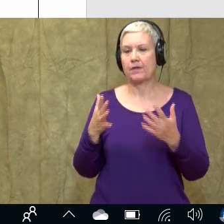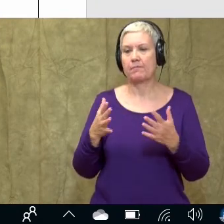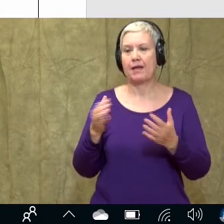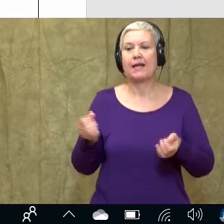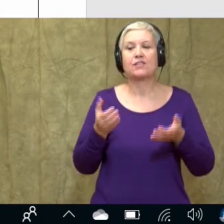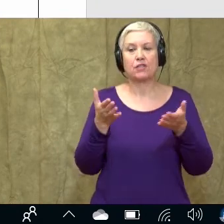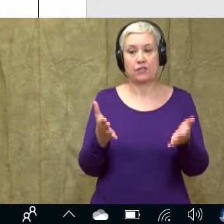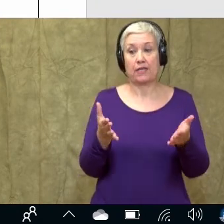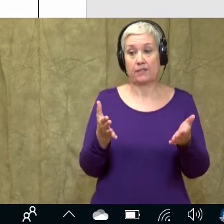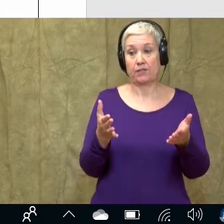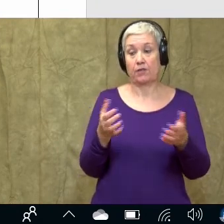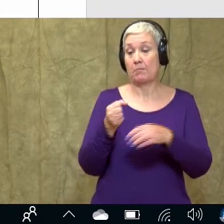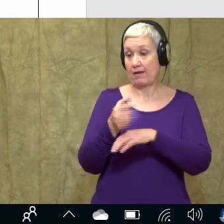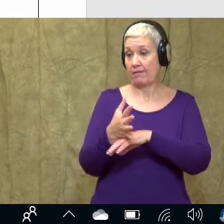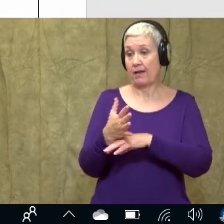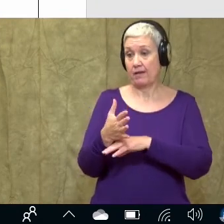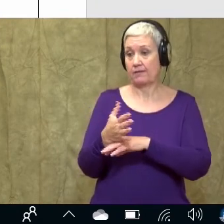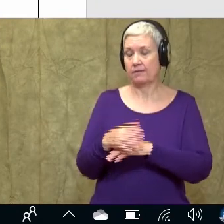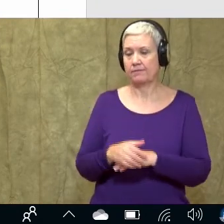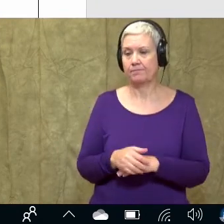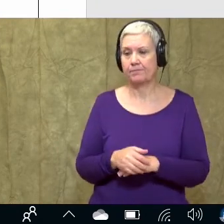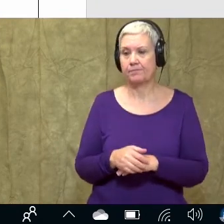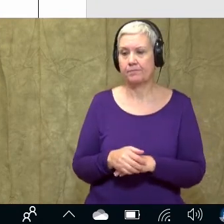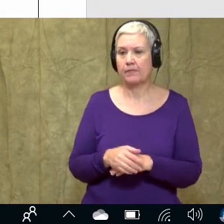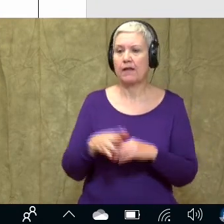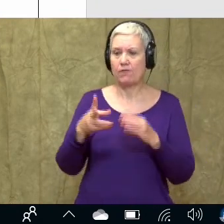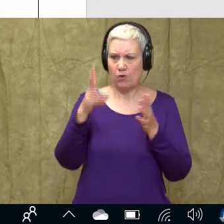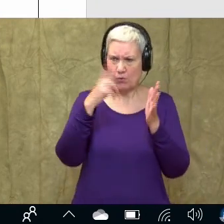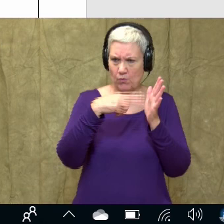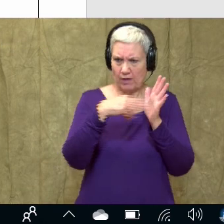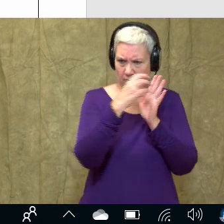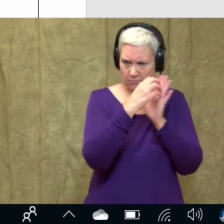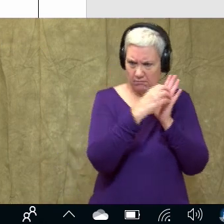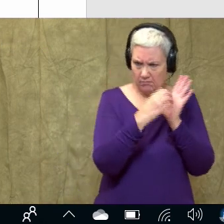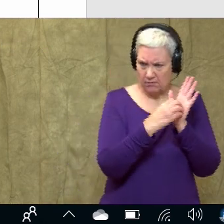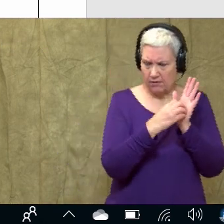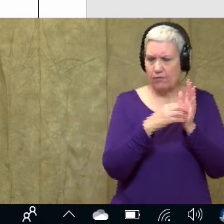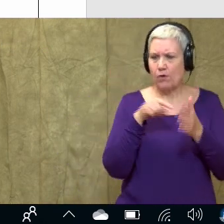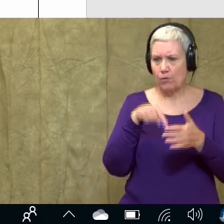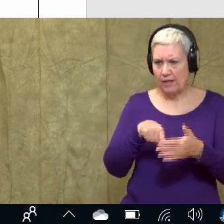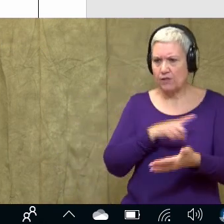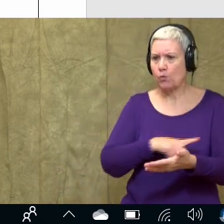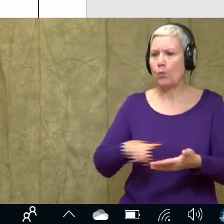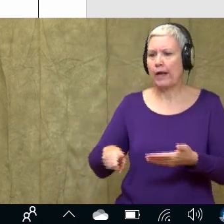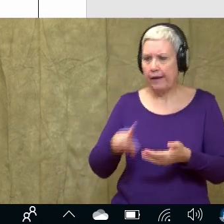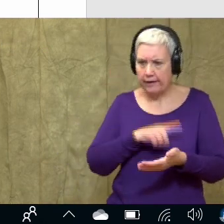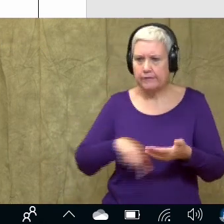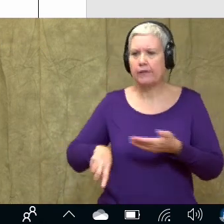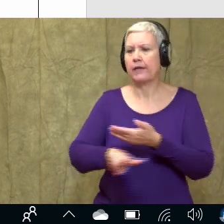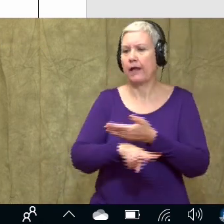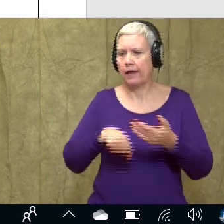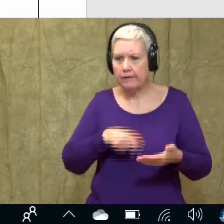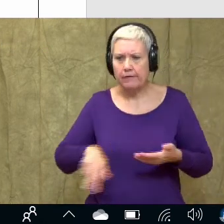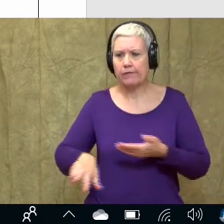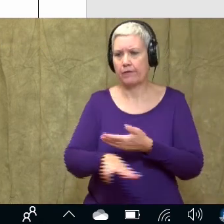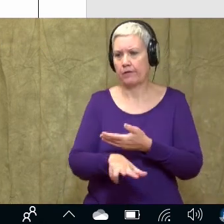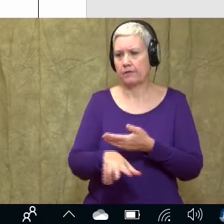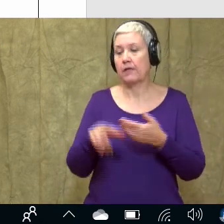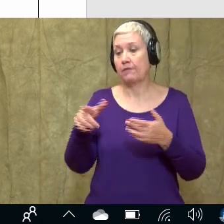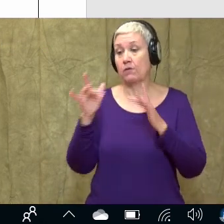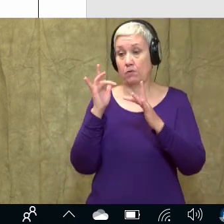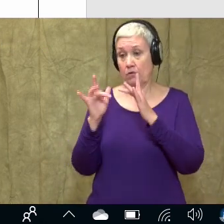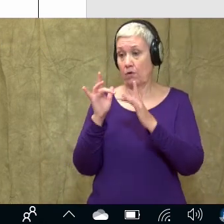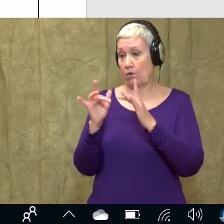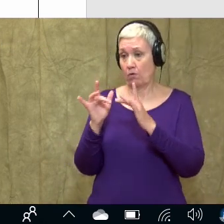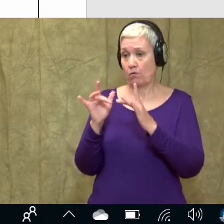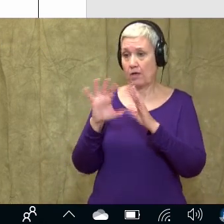suggestion, my advice is, as you are reading, through the next few weeks in your whatever class it is that if you're taking your online class